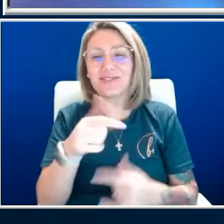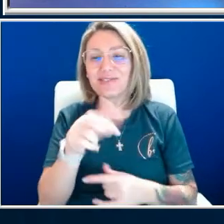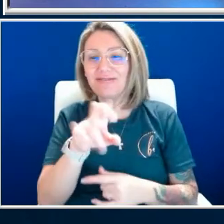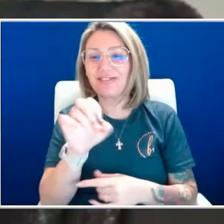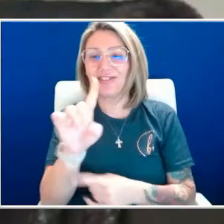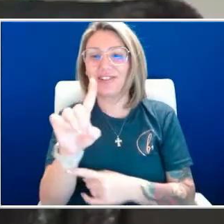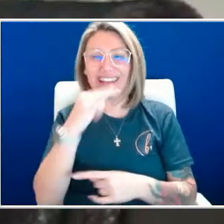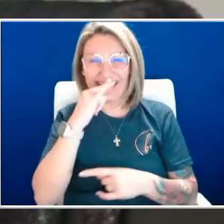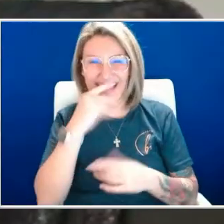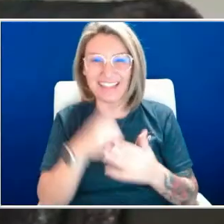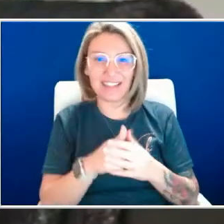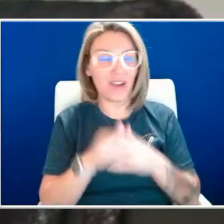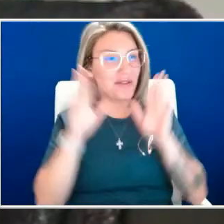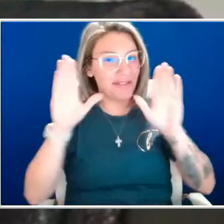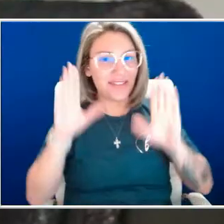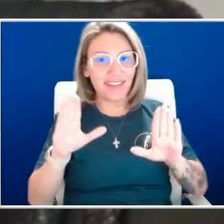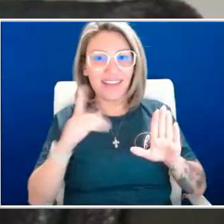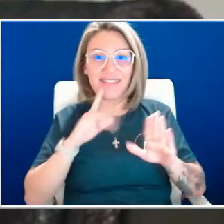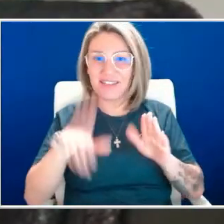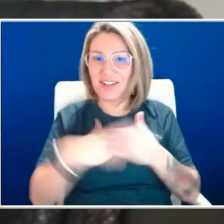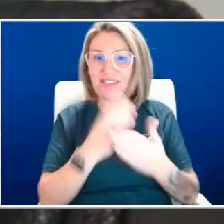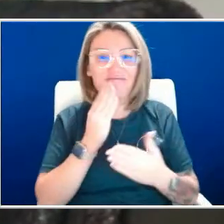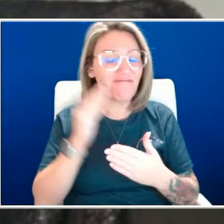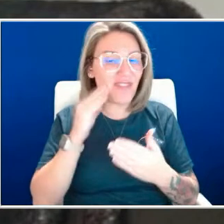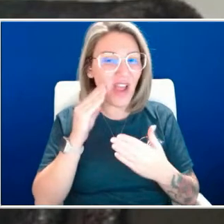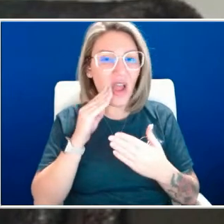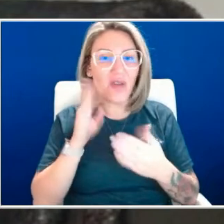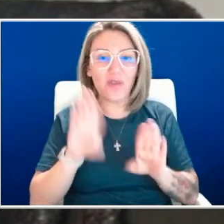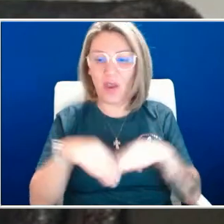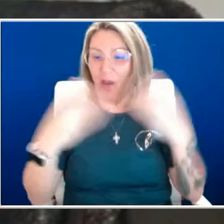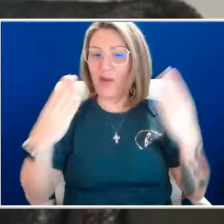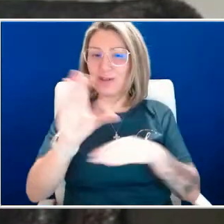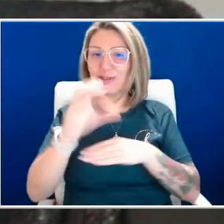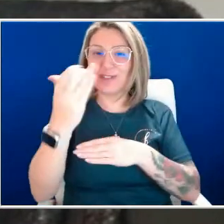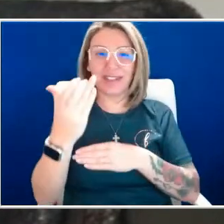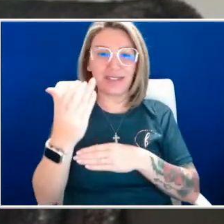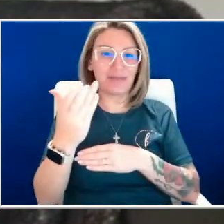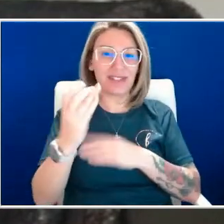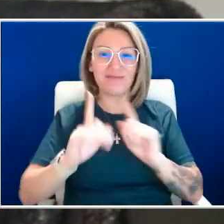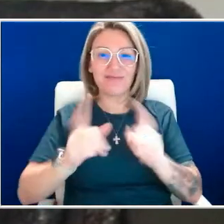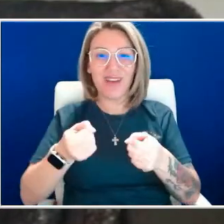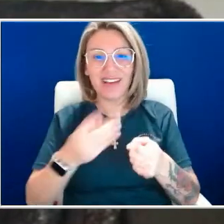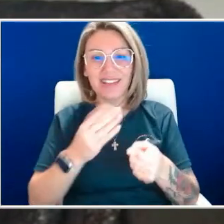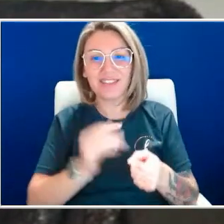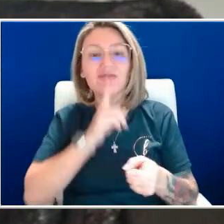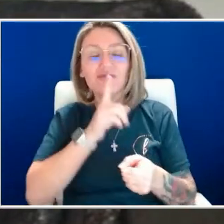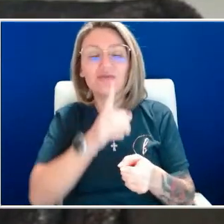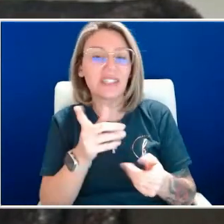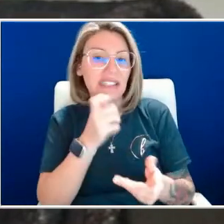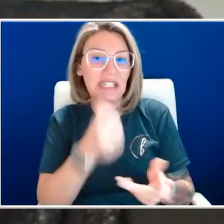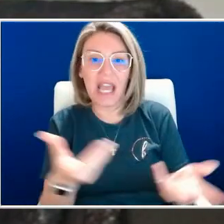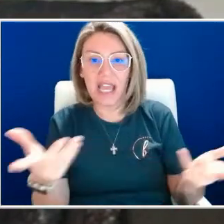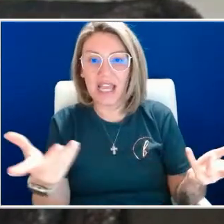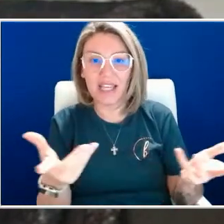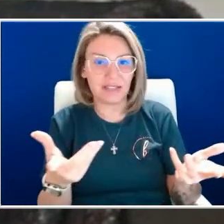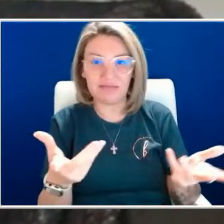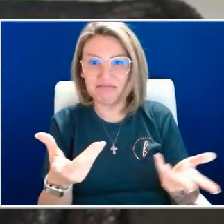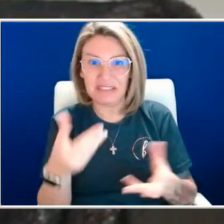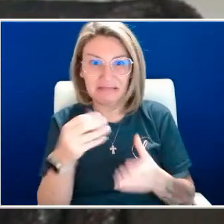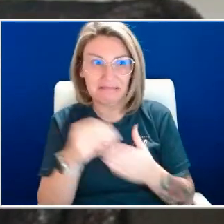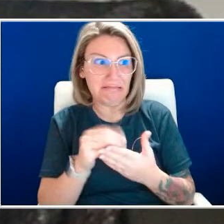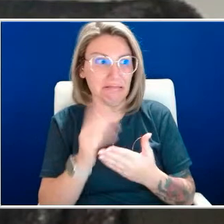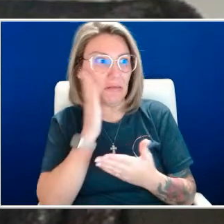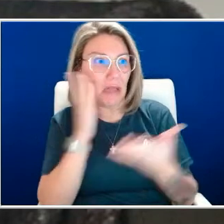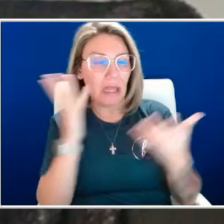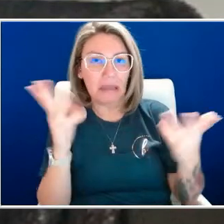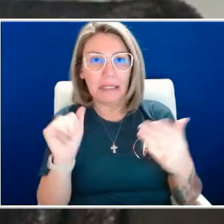It's been great. I came home, we opened up Christmas presents, and I really haven't been bedridden at all. Maybe